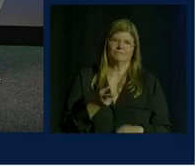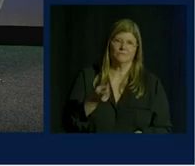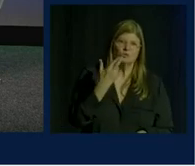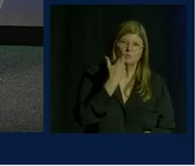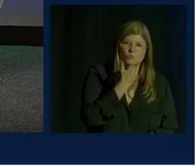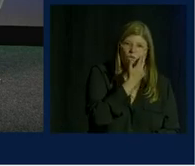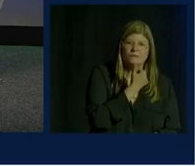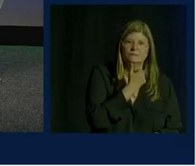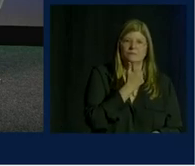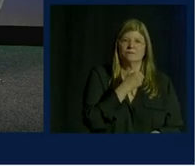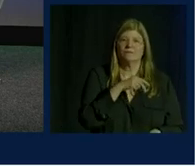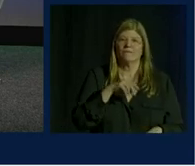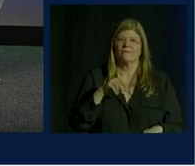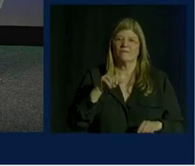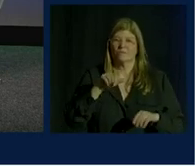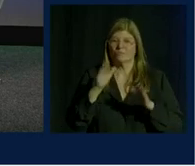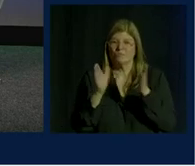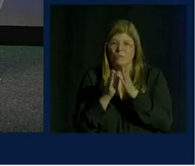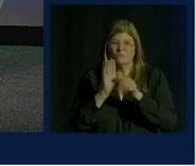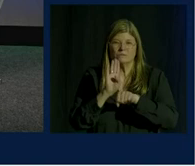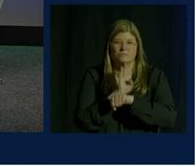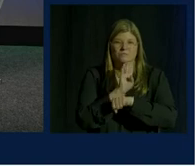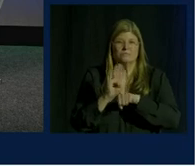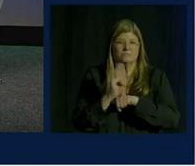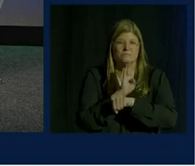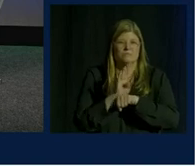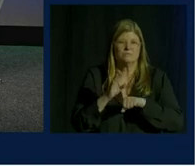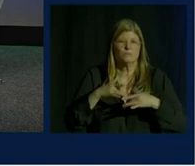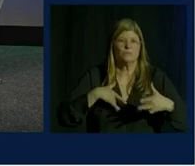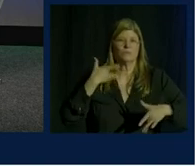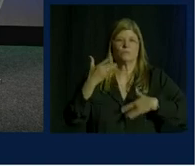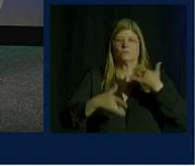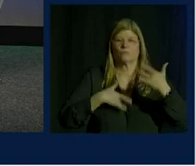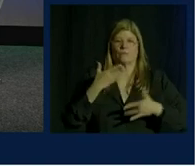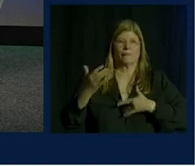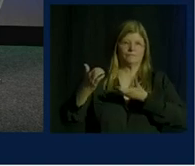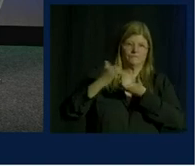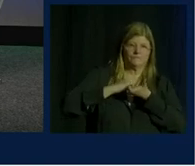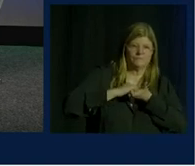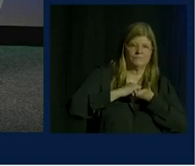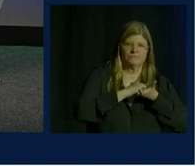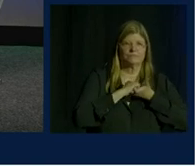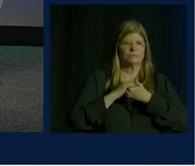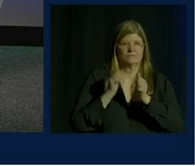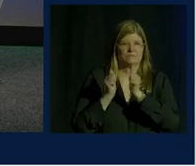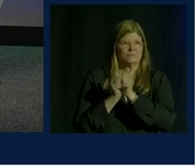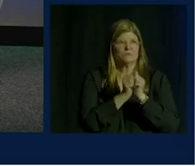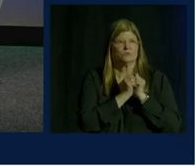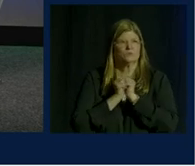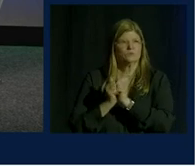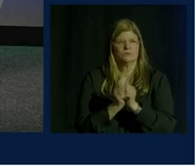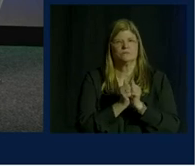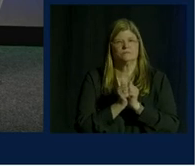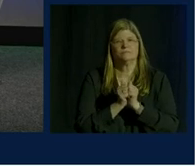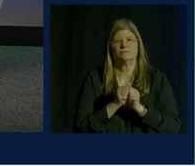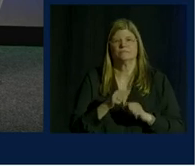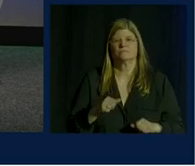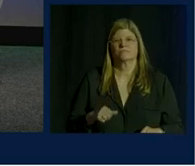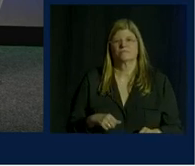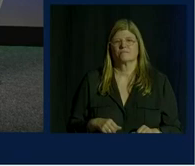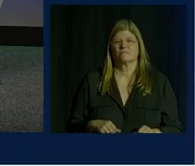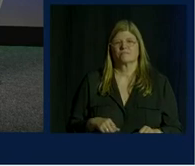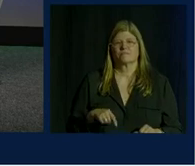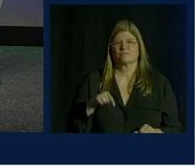really exciting to be able to partner with you all in this pilot. My other question is, now in this pilot, what were some of the things you thought